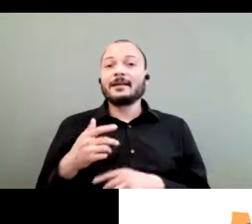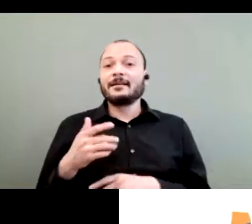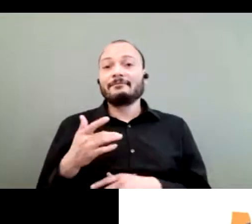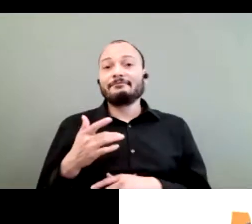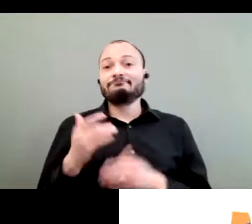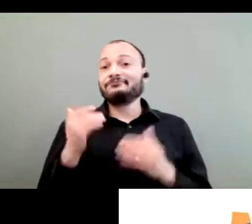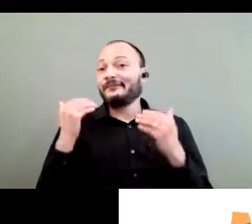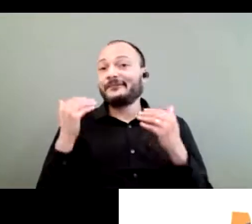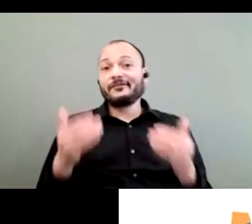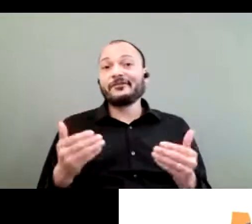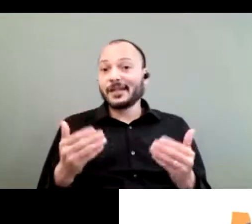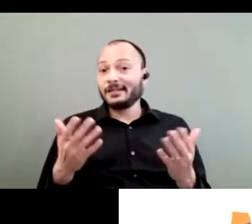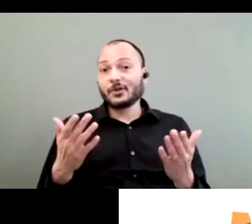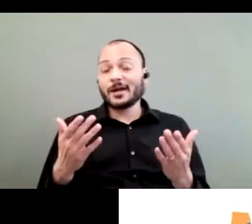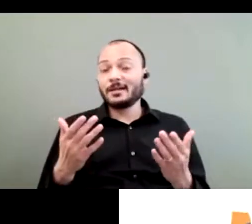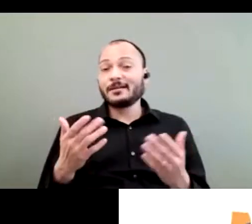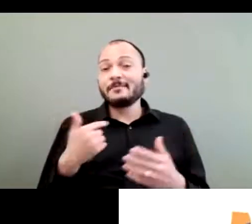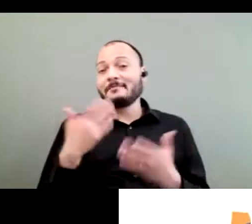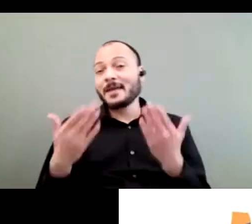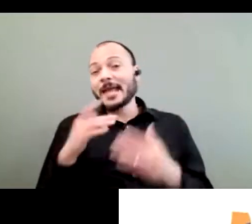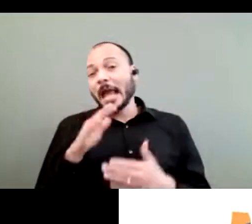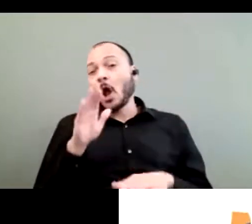call on specific folks, but